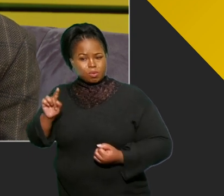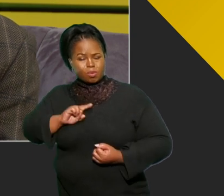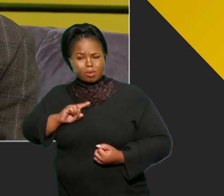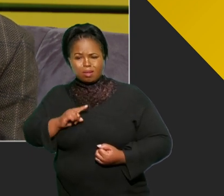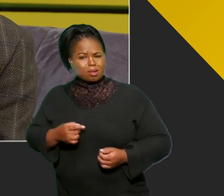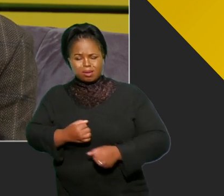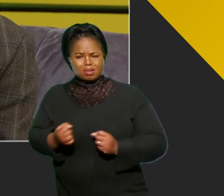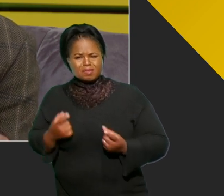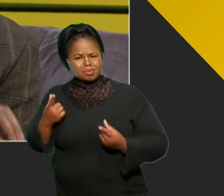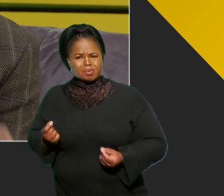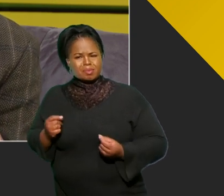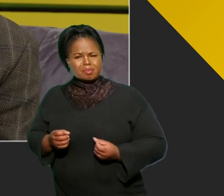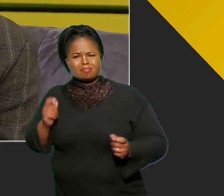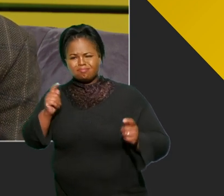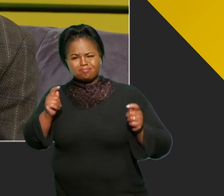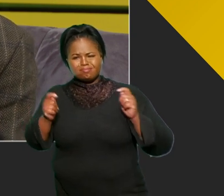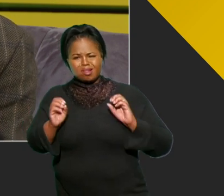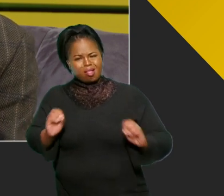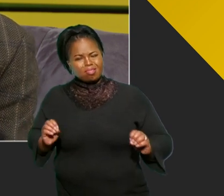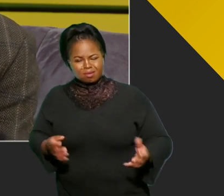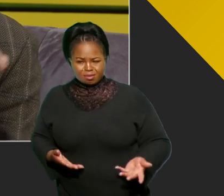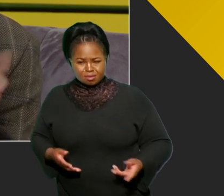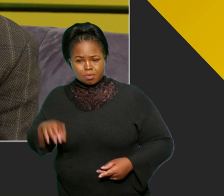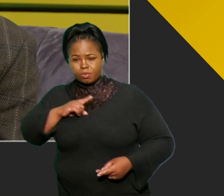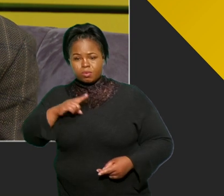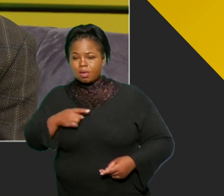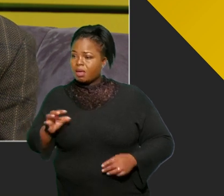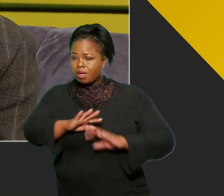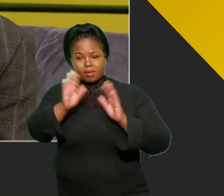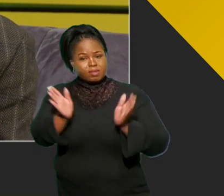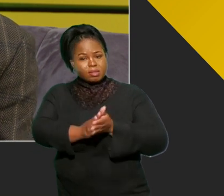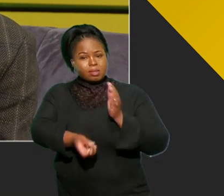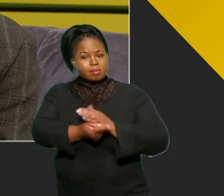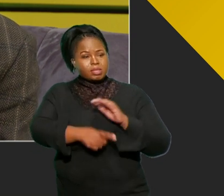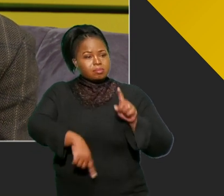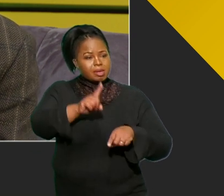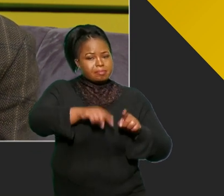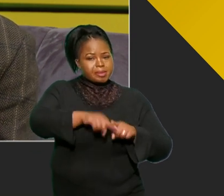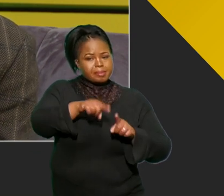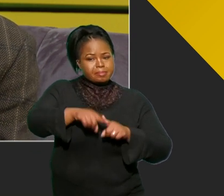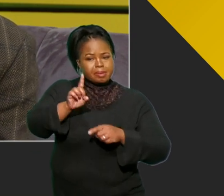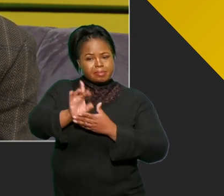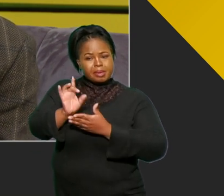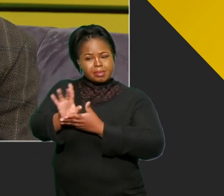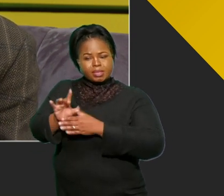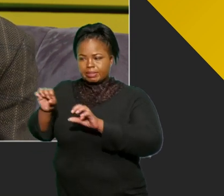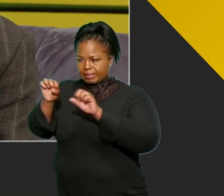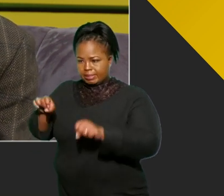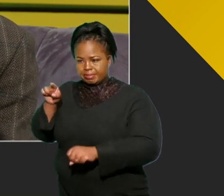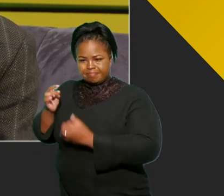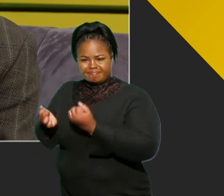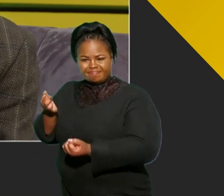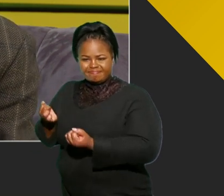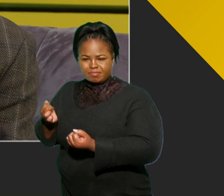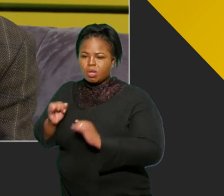has been done in terms of transformation of judicial. Yes. Because all these things, the eviction, system ya rona ya judicial,